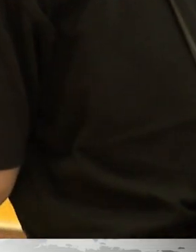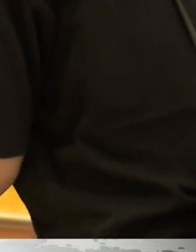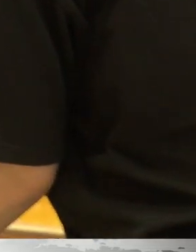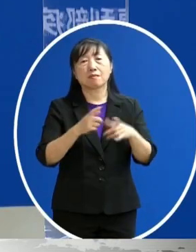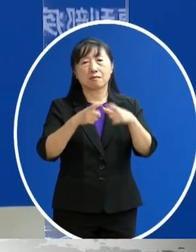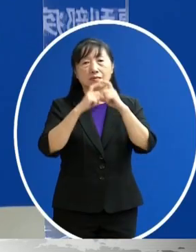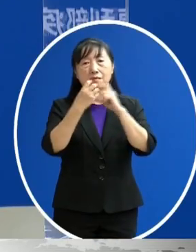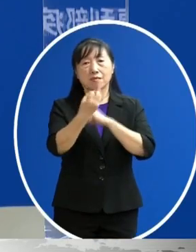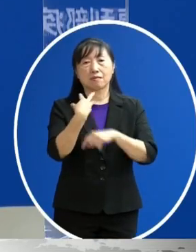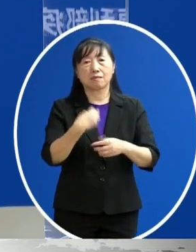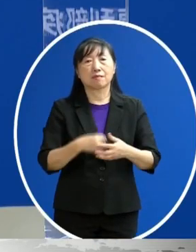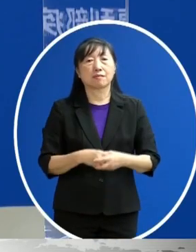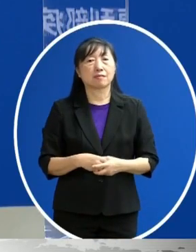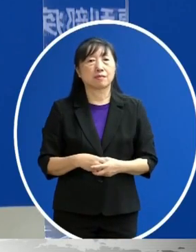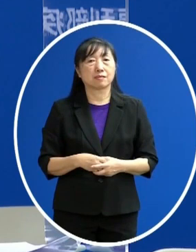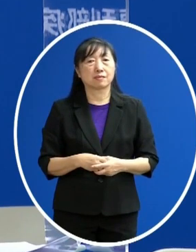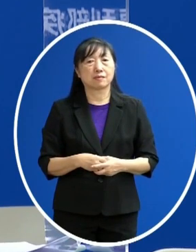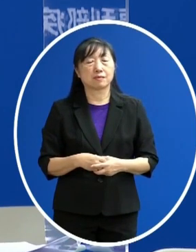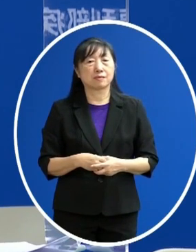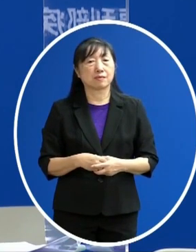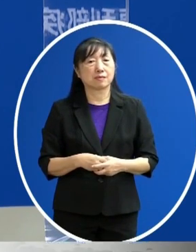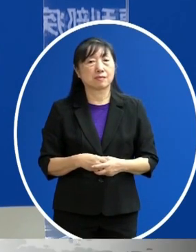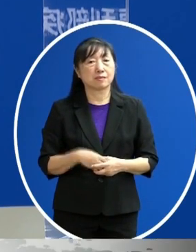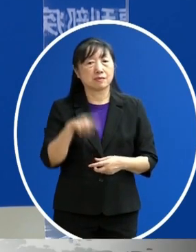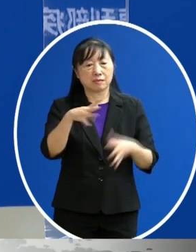on Thursday.